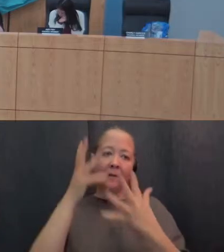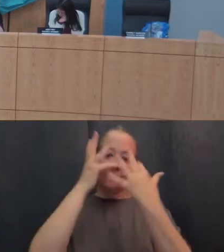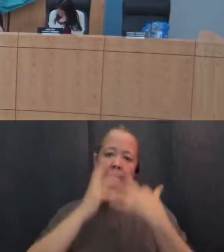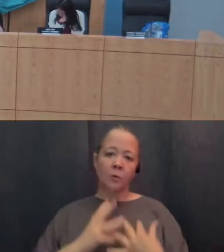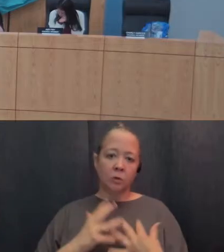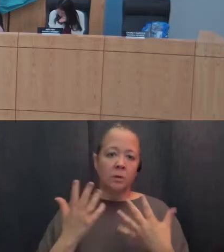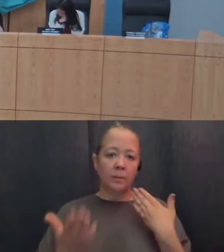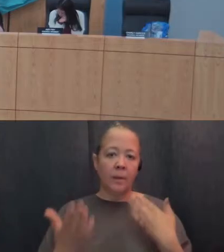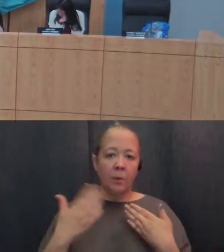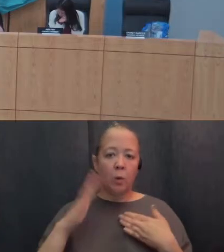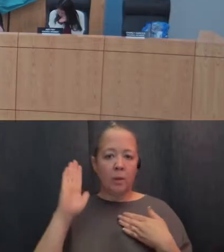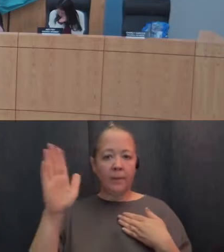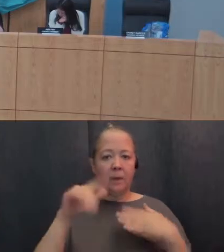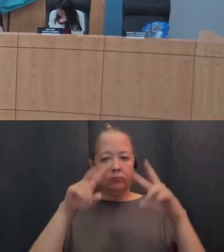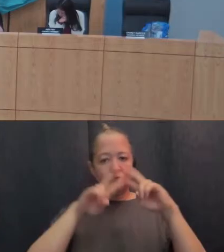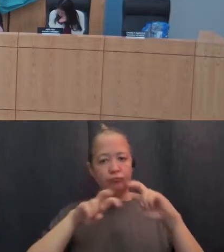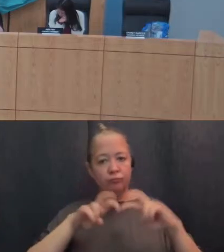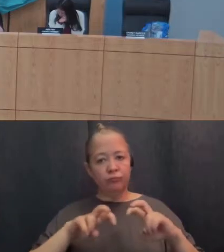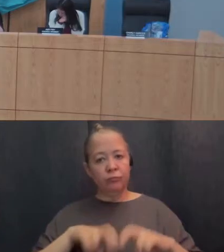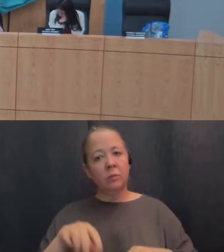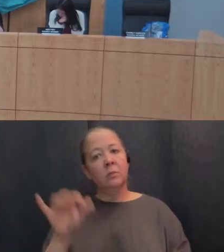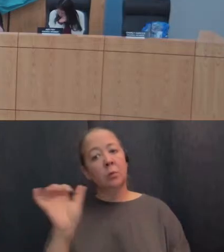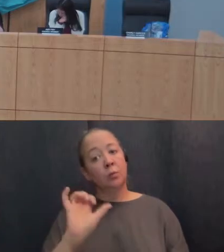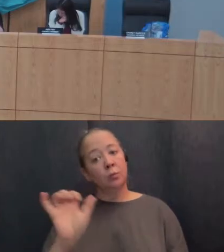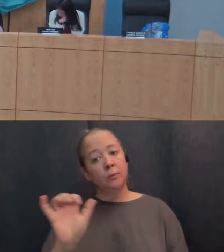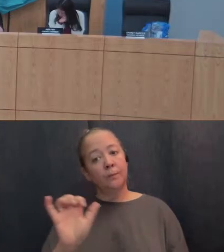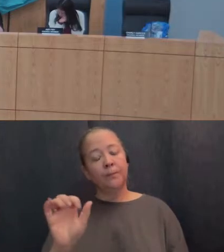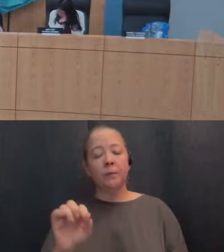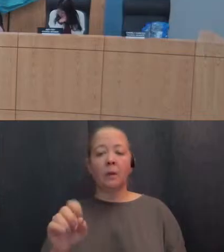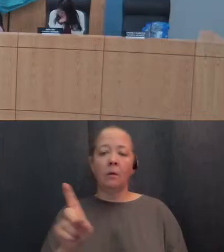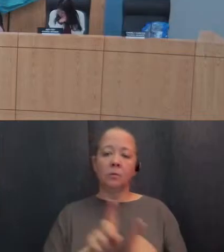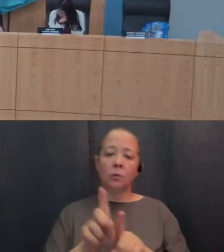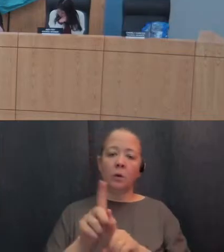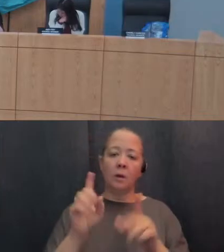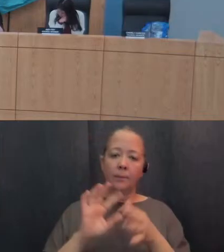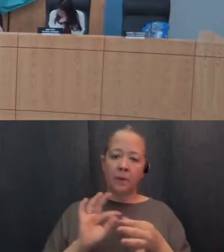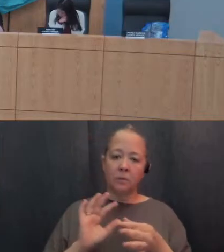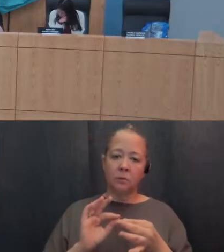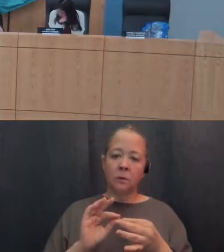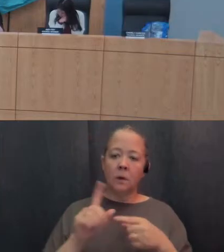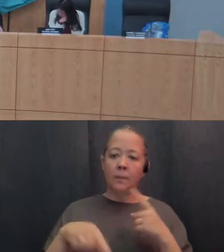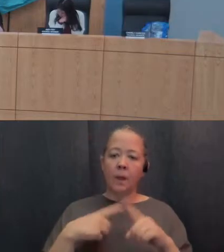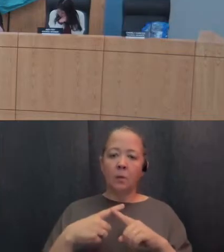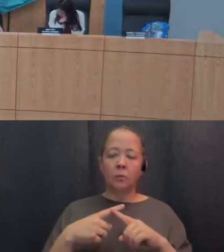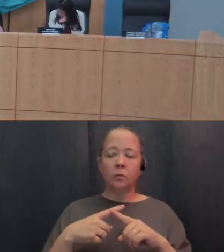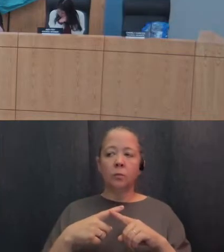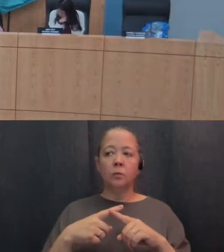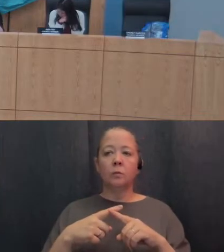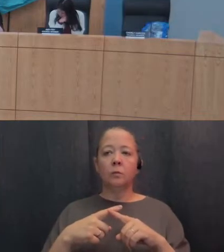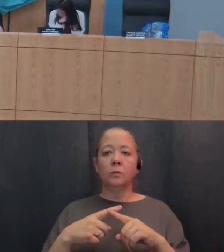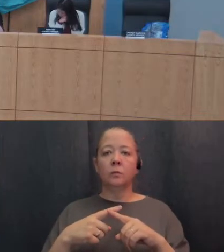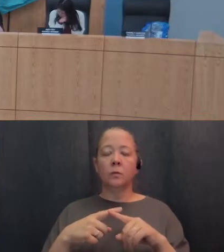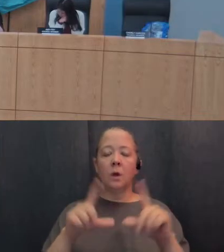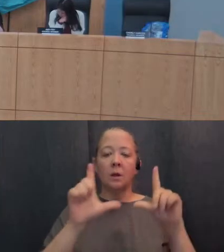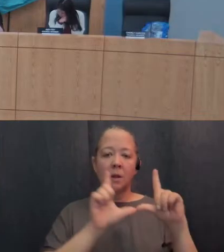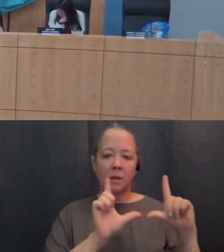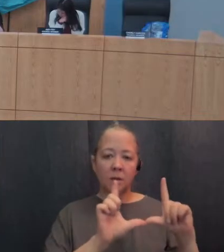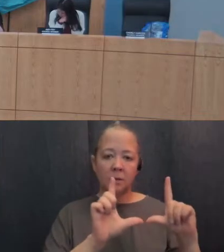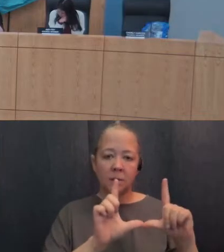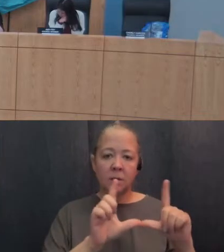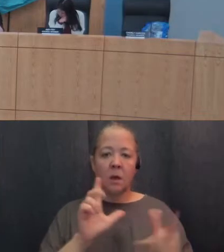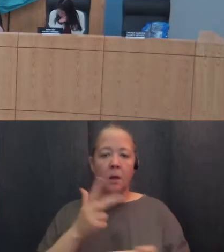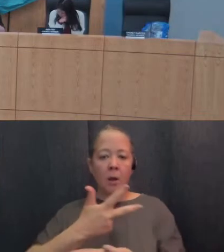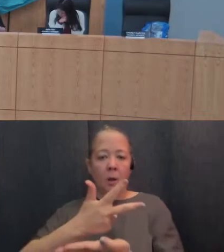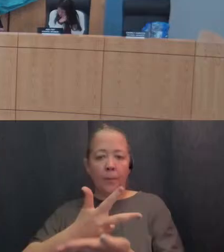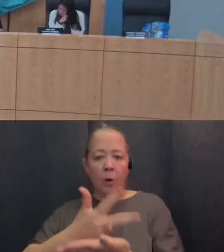well. I also mentioned to the fact of our licenses, our parking